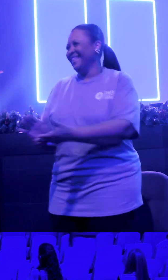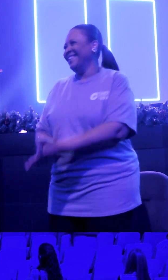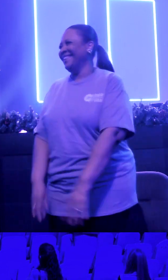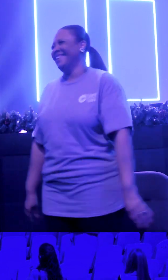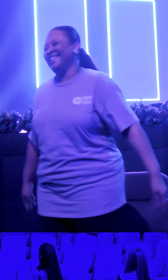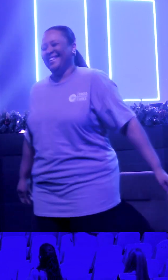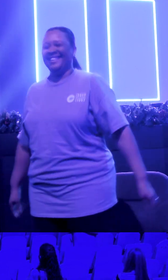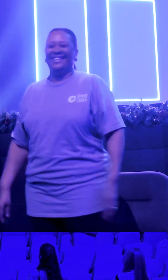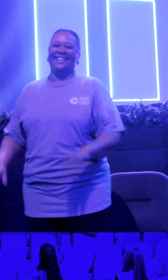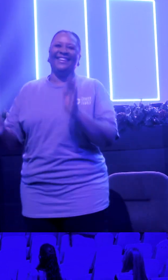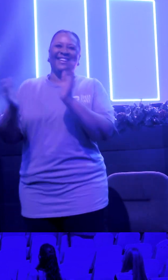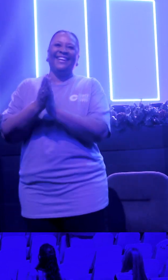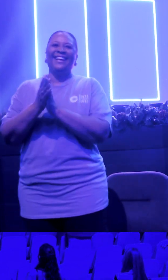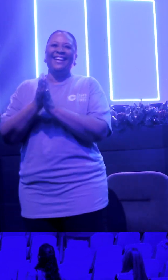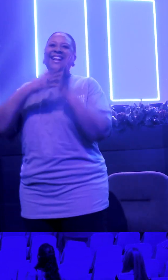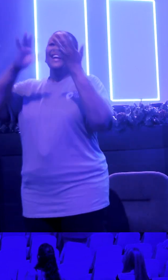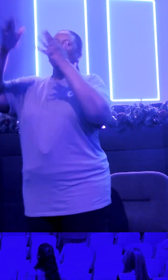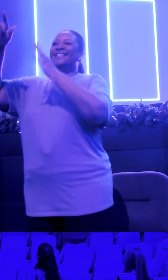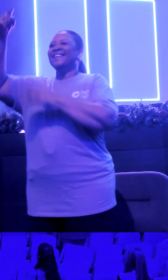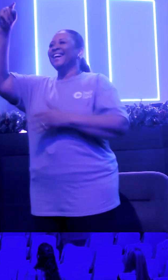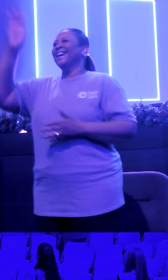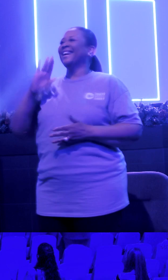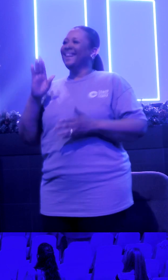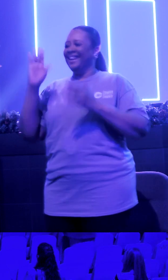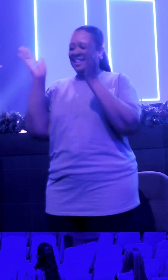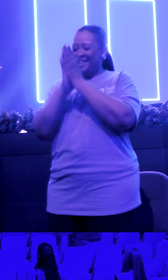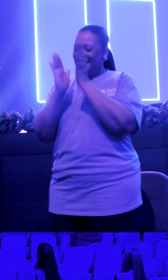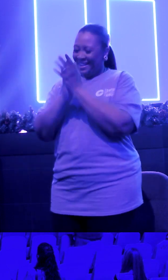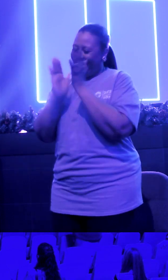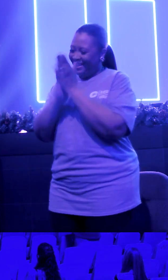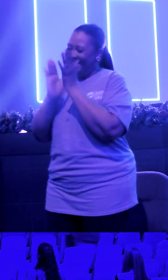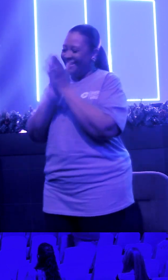Come on, let's lift a shout of praise today. Come on, let's lift a shout of praise.